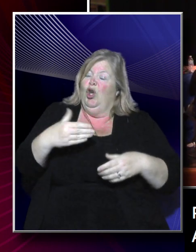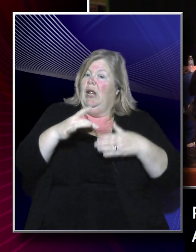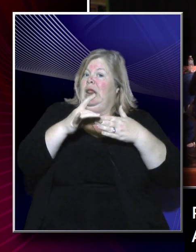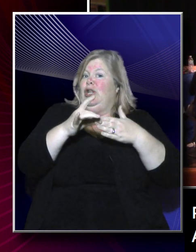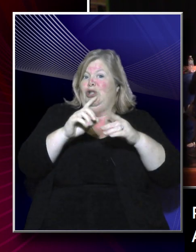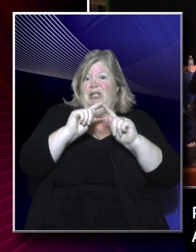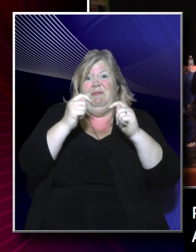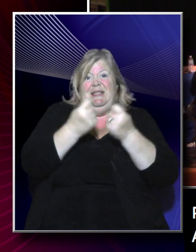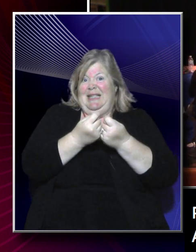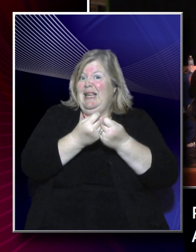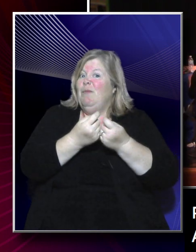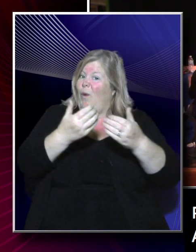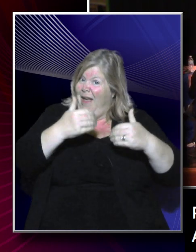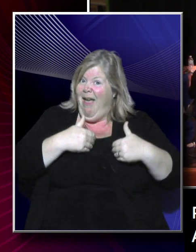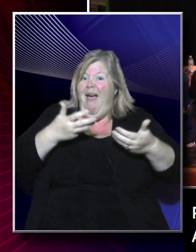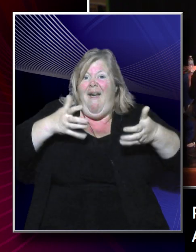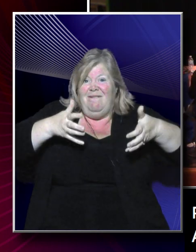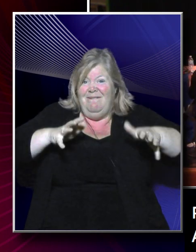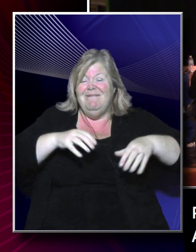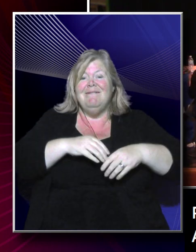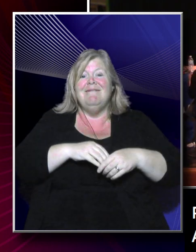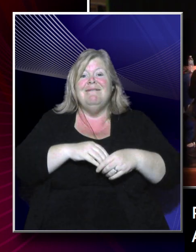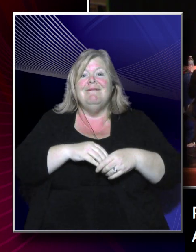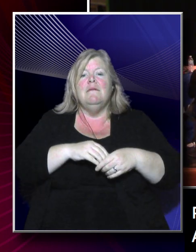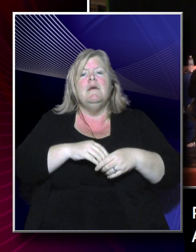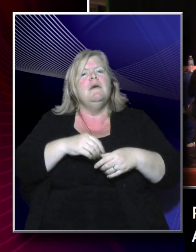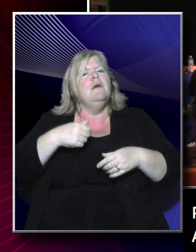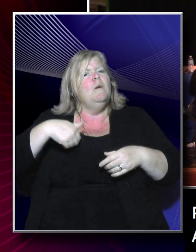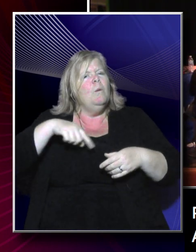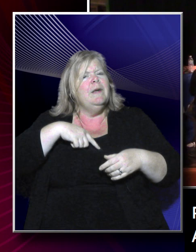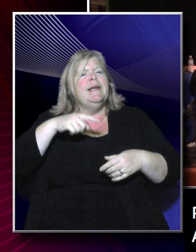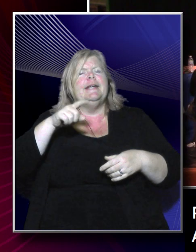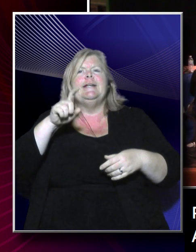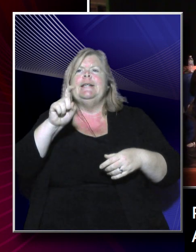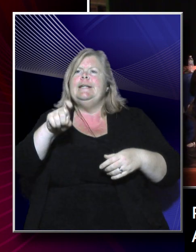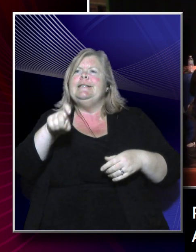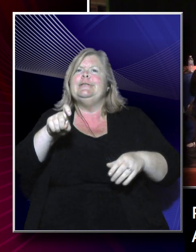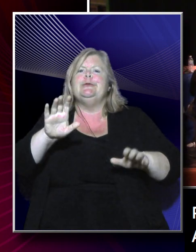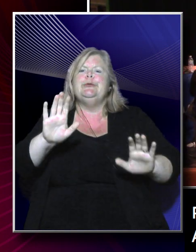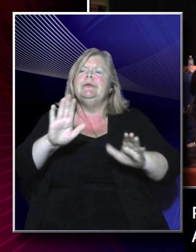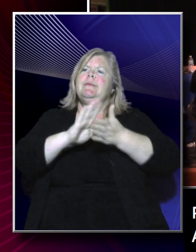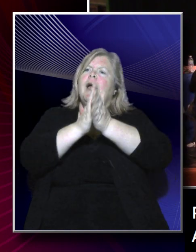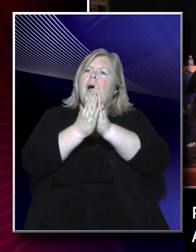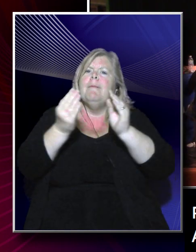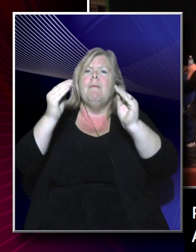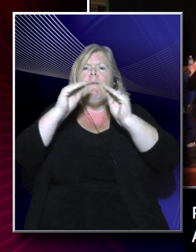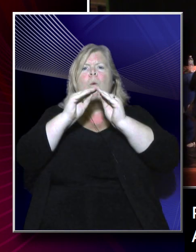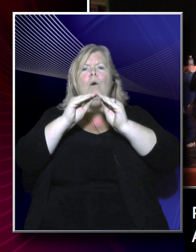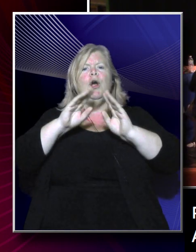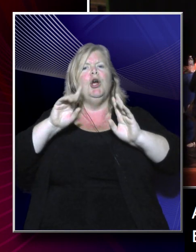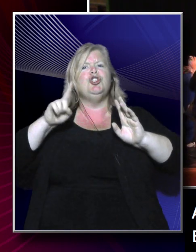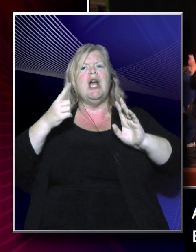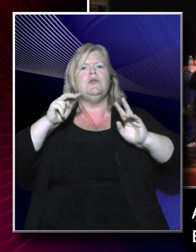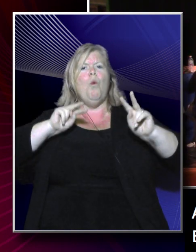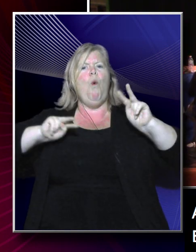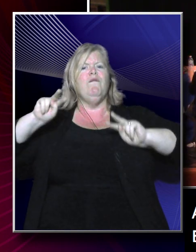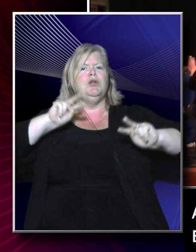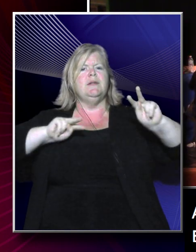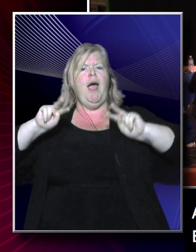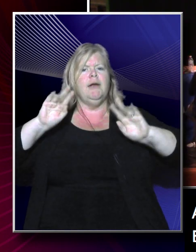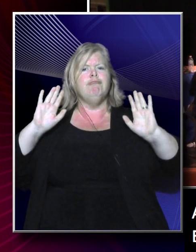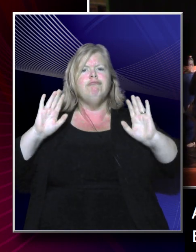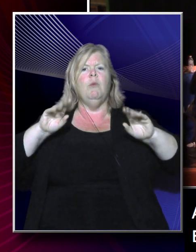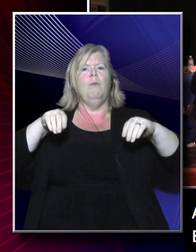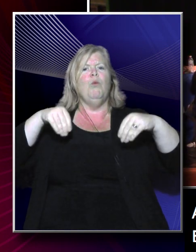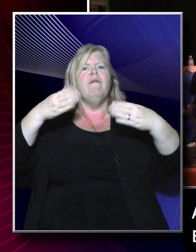this point, and we need to become more oversight and